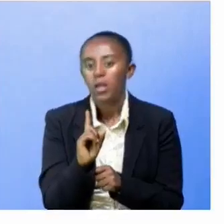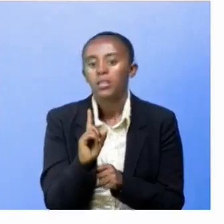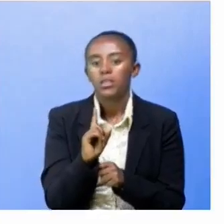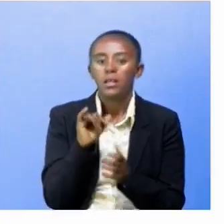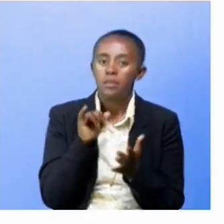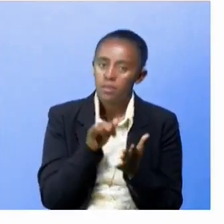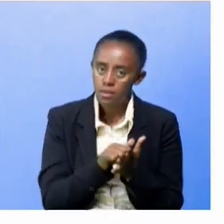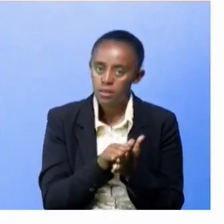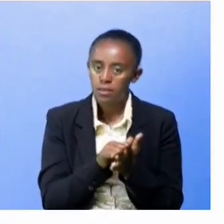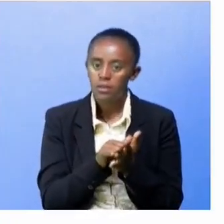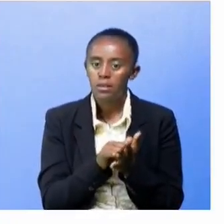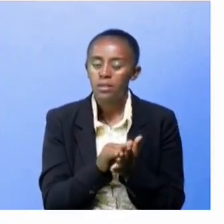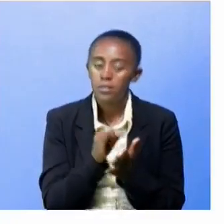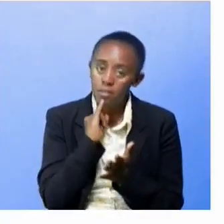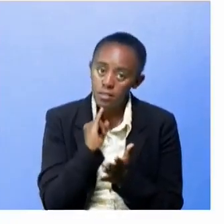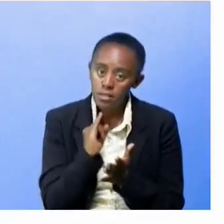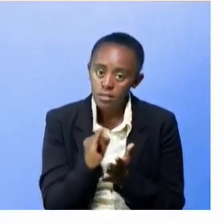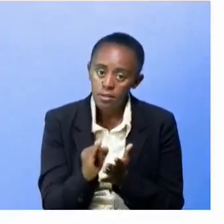that is